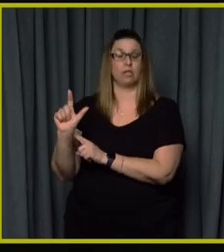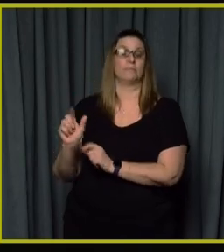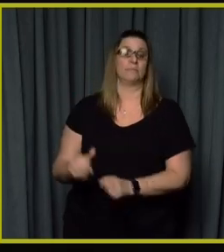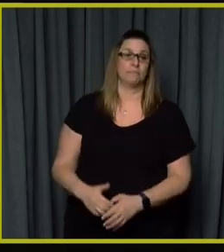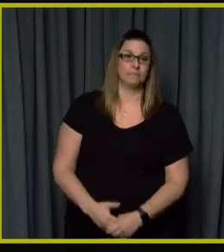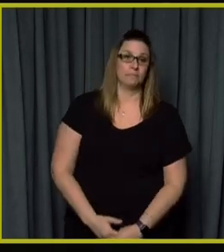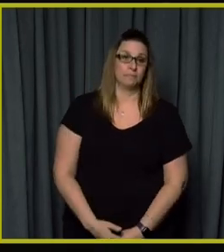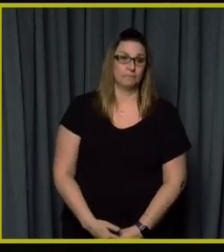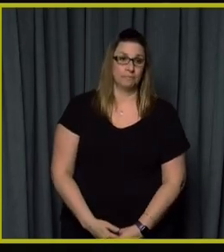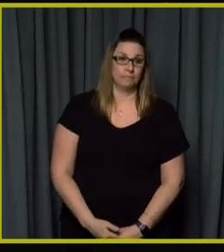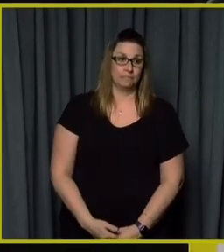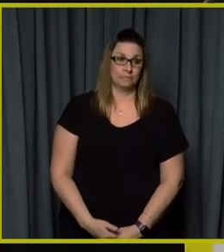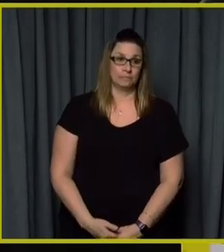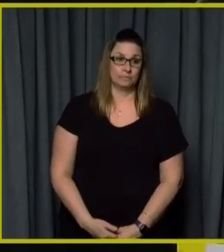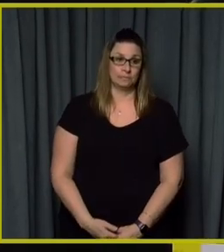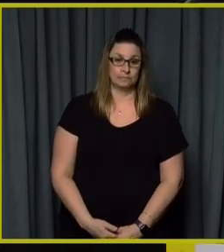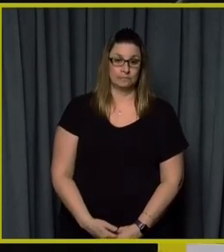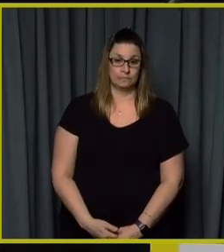90975.